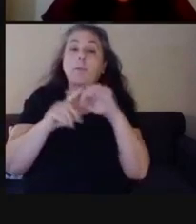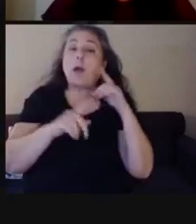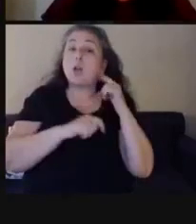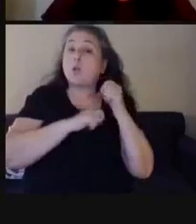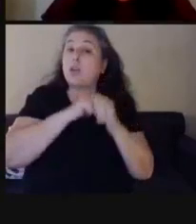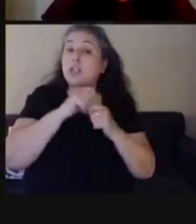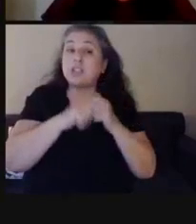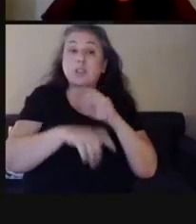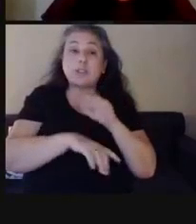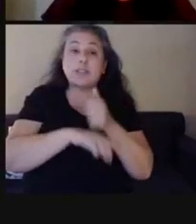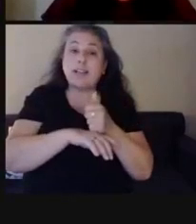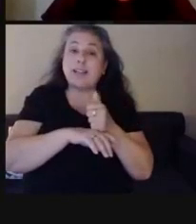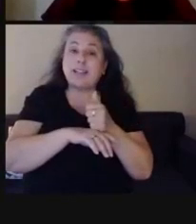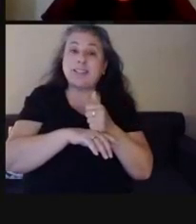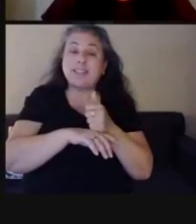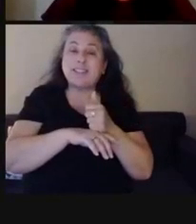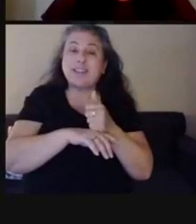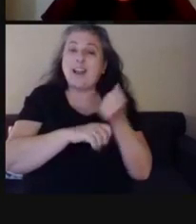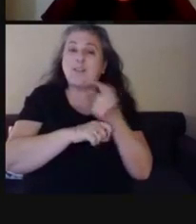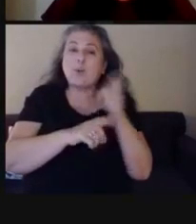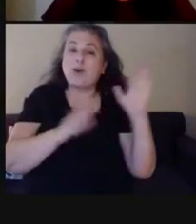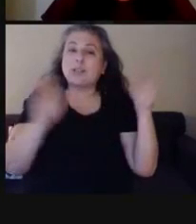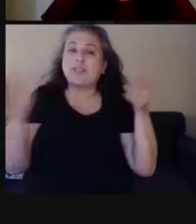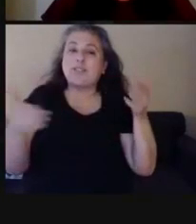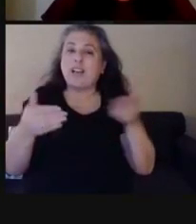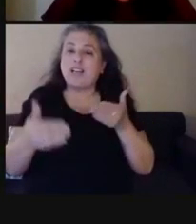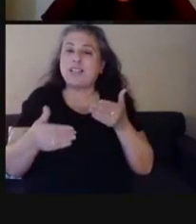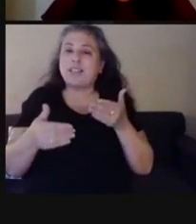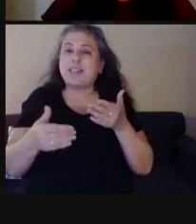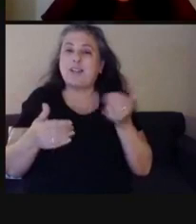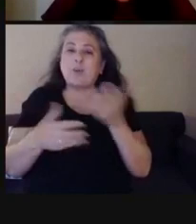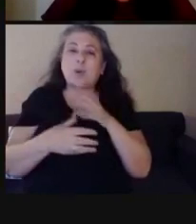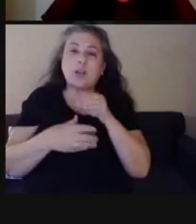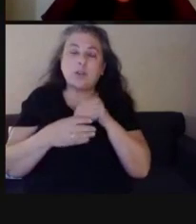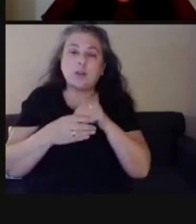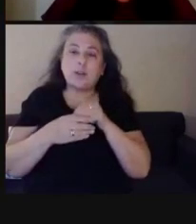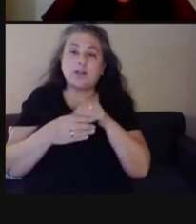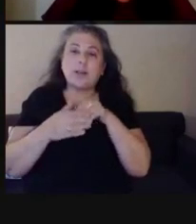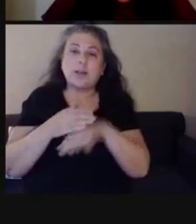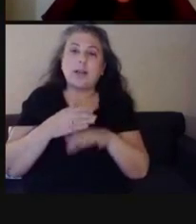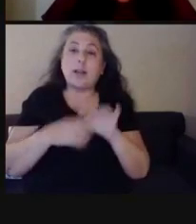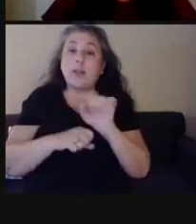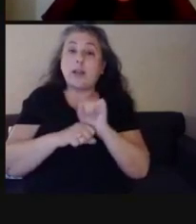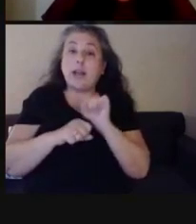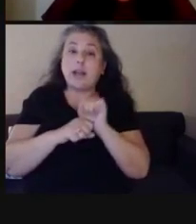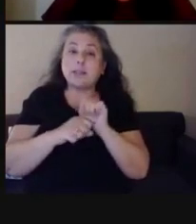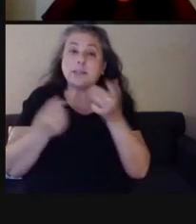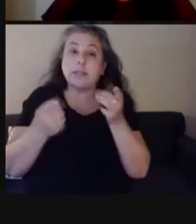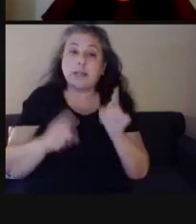setting, everyone is invited. Everyone is incorporated into the tasks at hand,